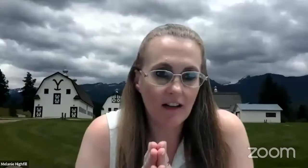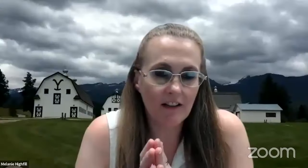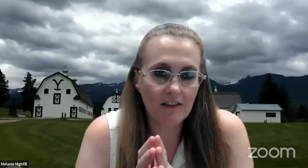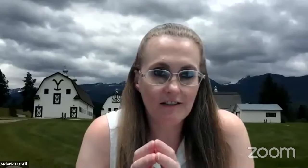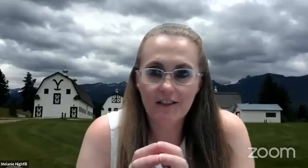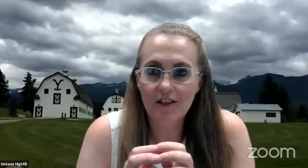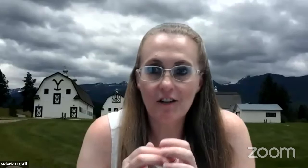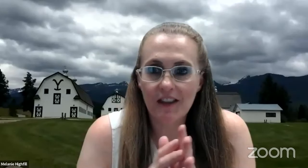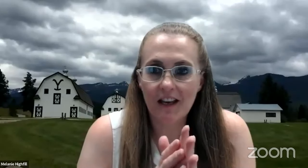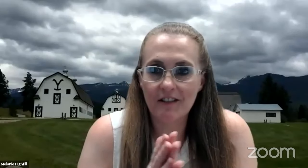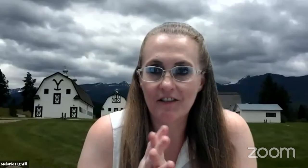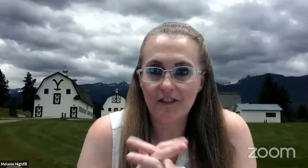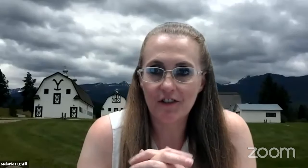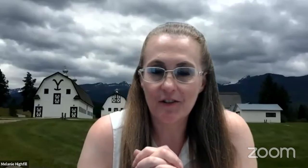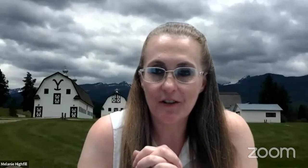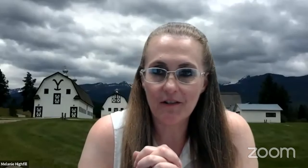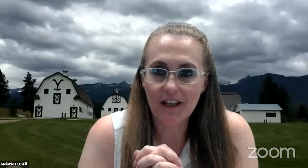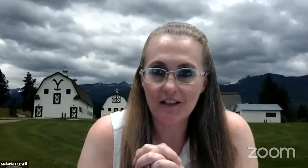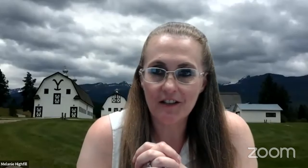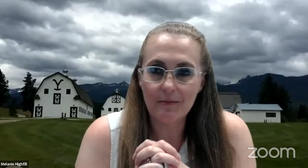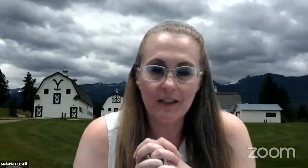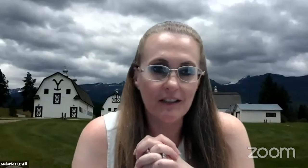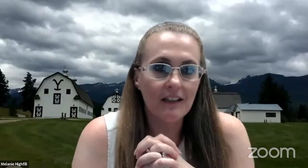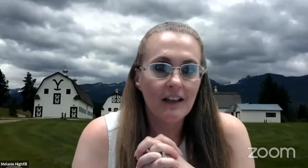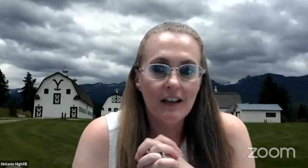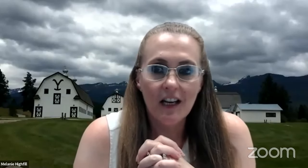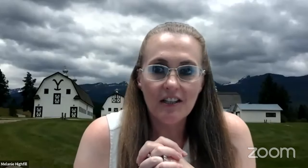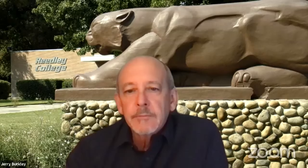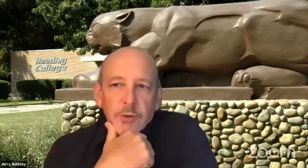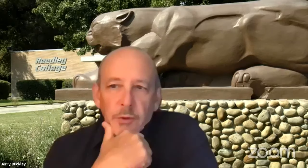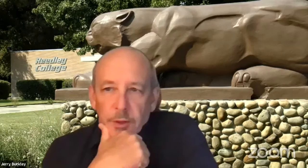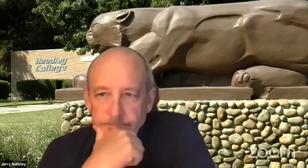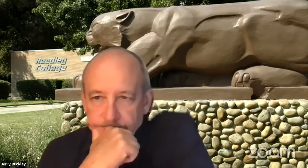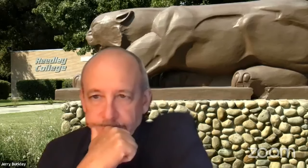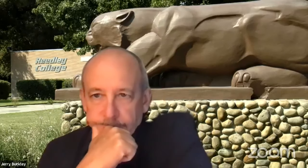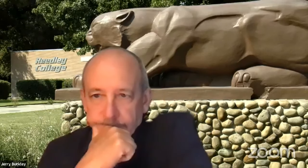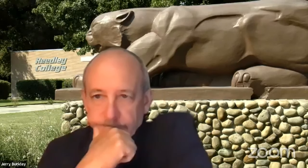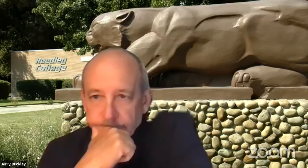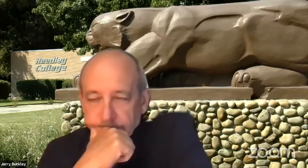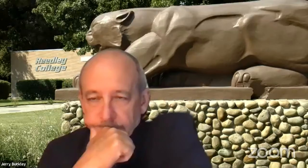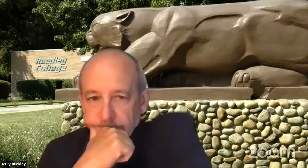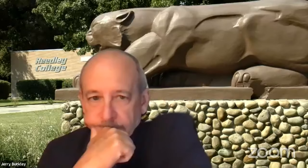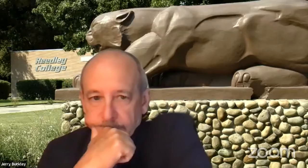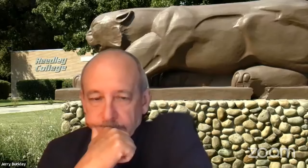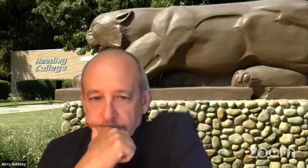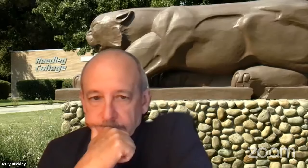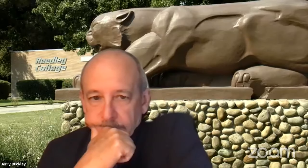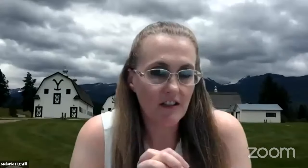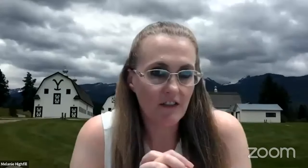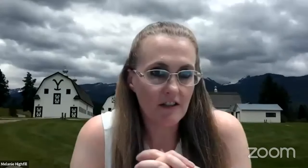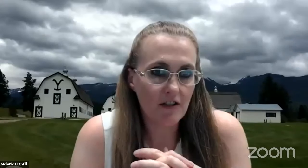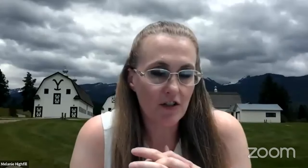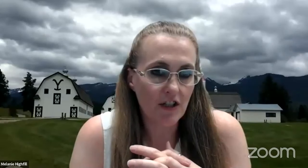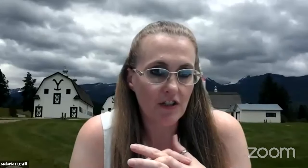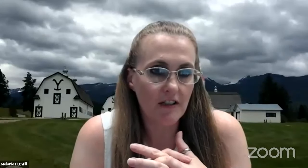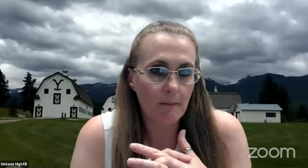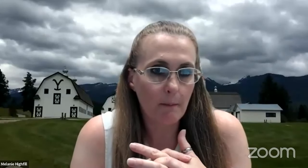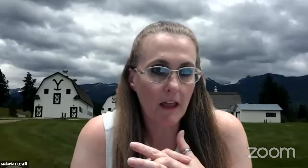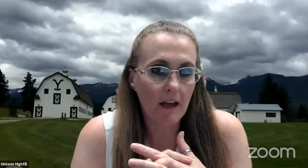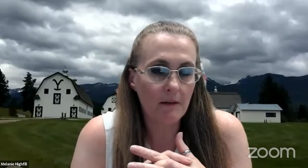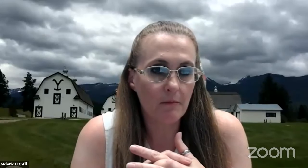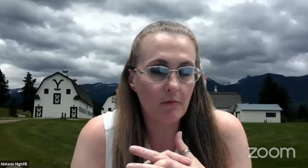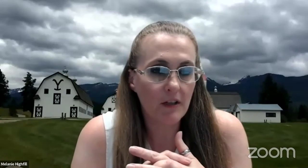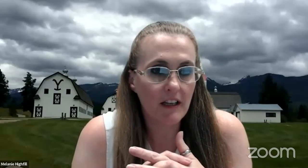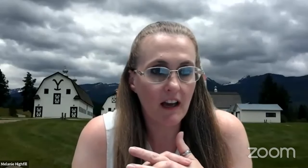So I'll start with that one if you're okay with that, Dr. Buckley. Absolutely. So the classrooms that we are going to be having face-to-face